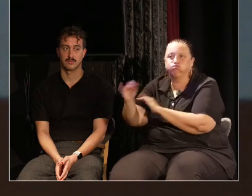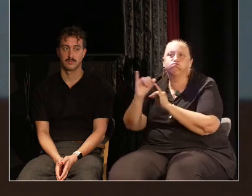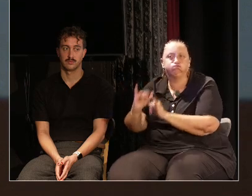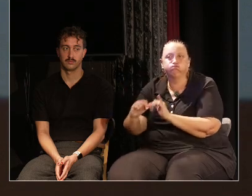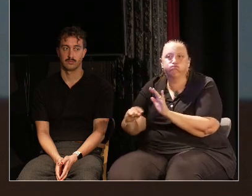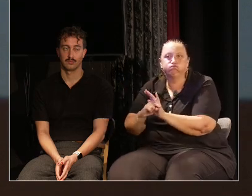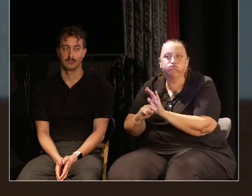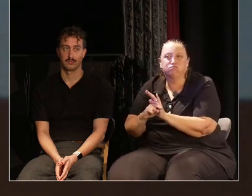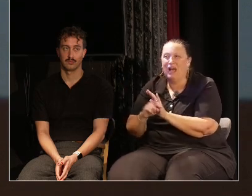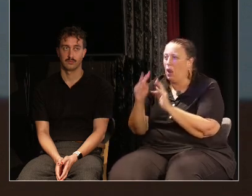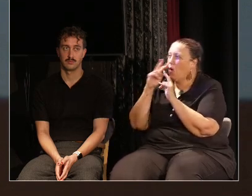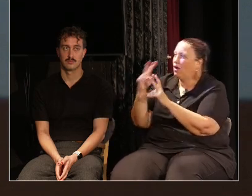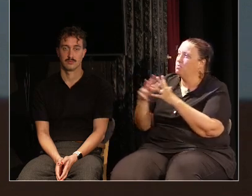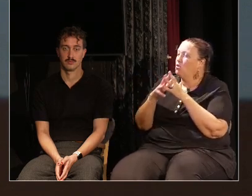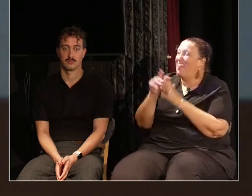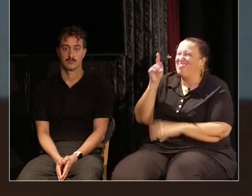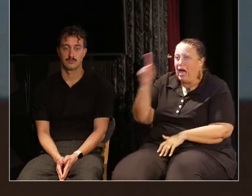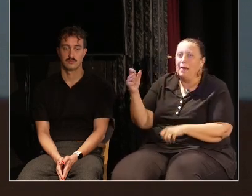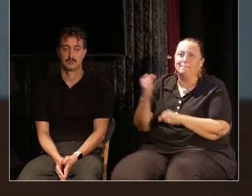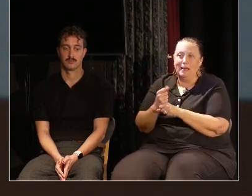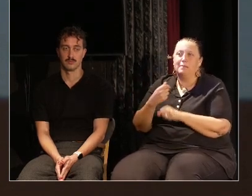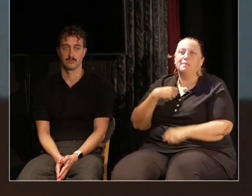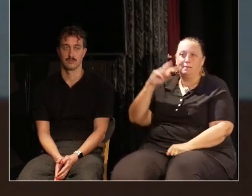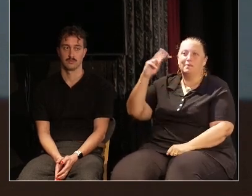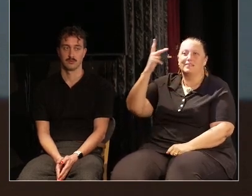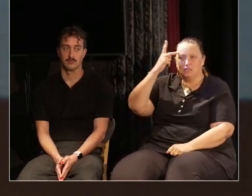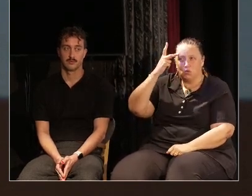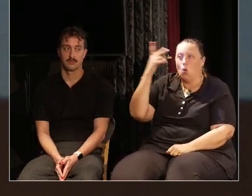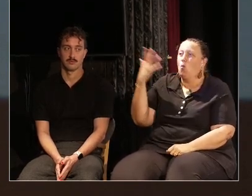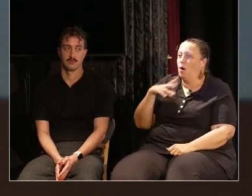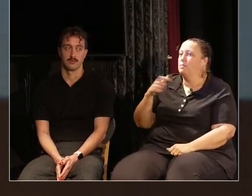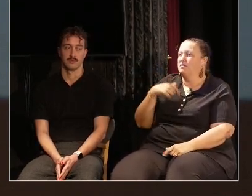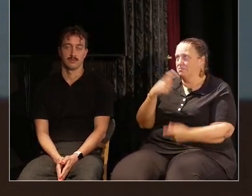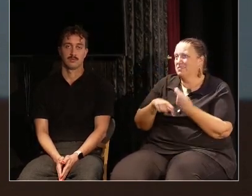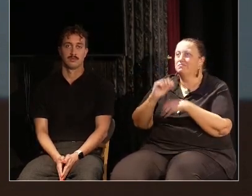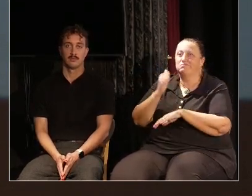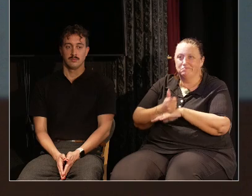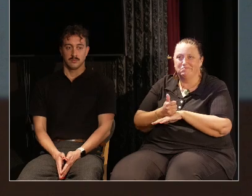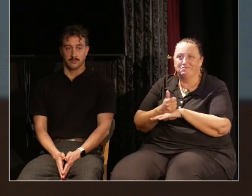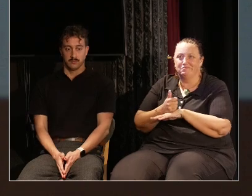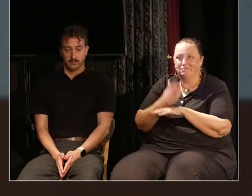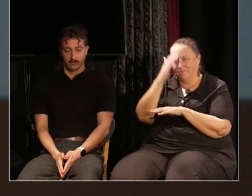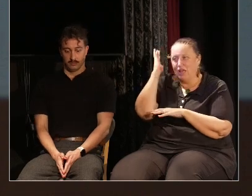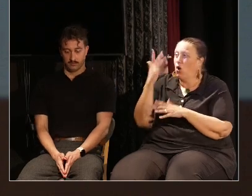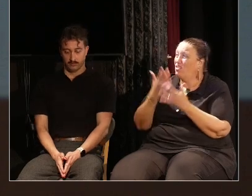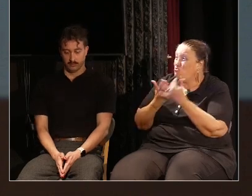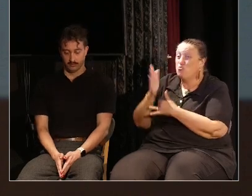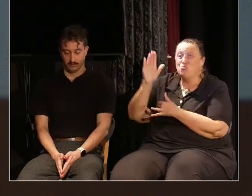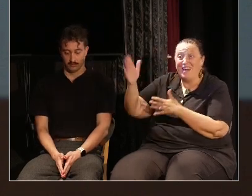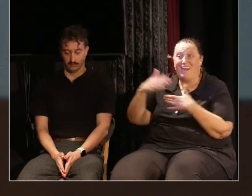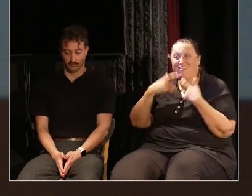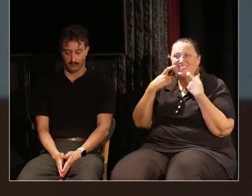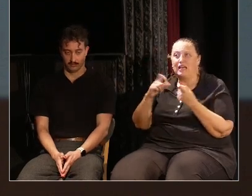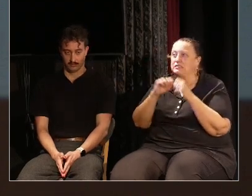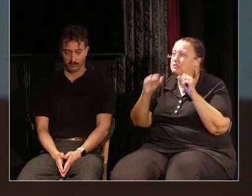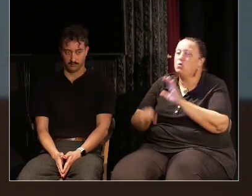United States. That's actually what made me political and made me want to get involved in politics, was going through that society, going through that healthcare system. We cannot